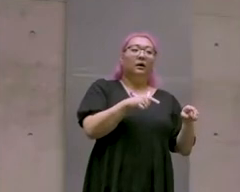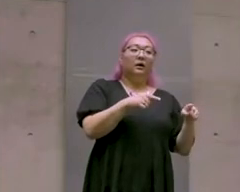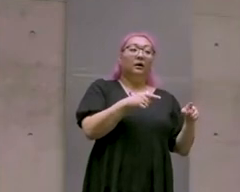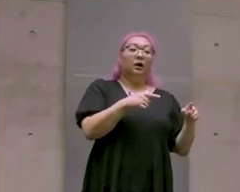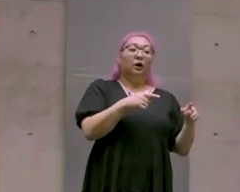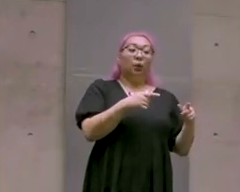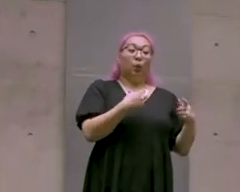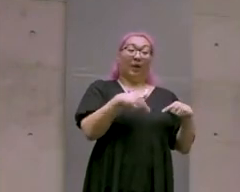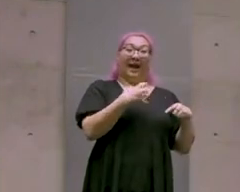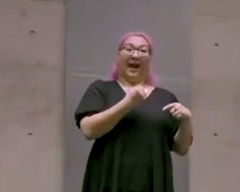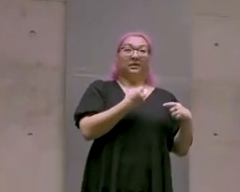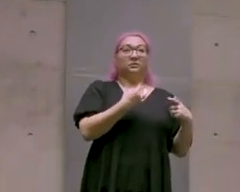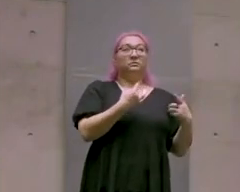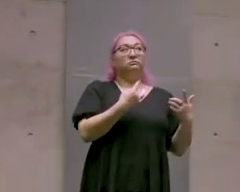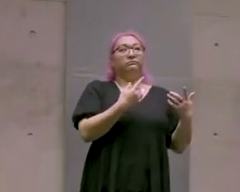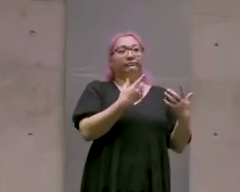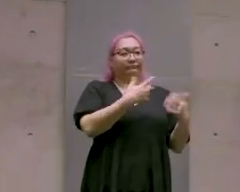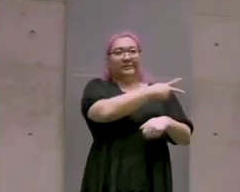who I can write,